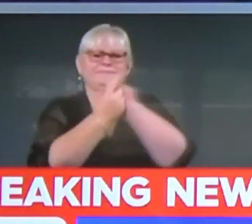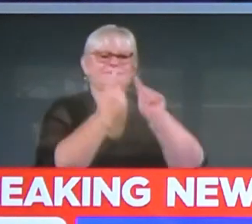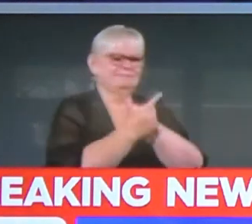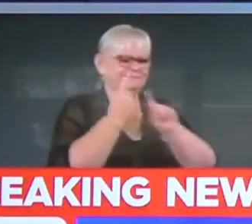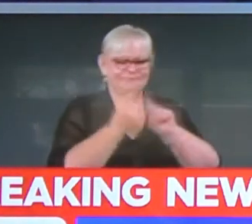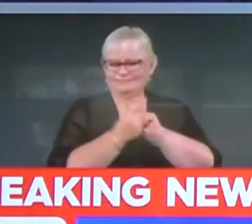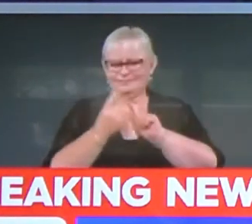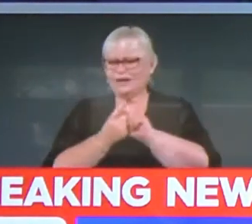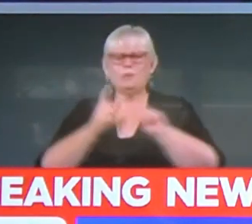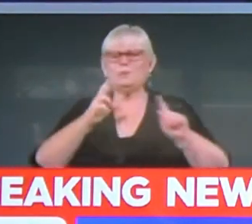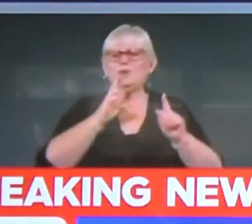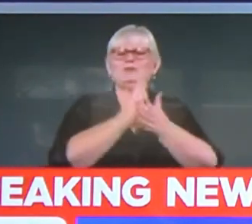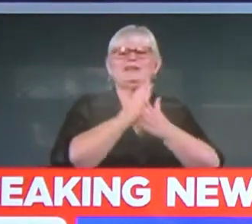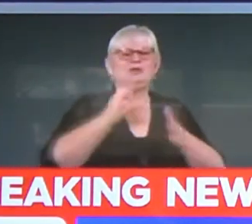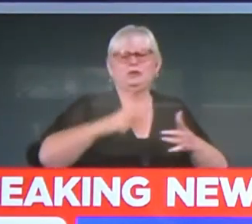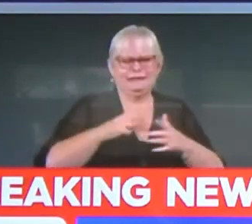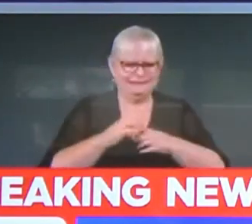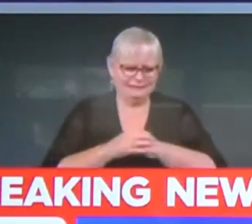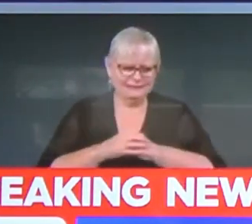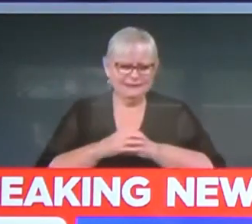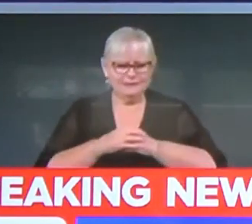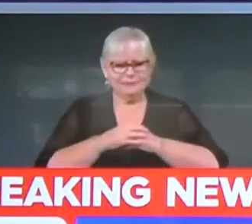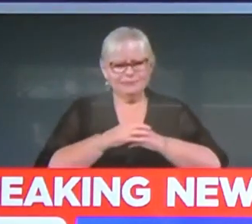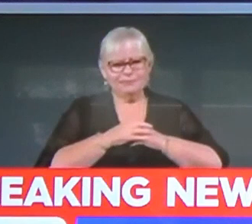not considered necessary.